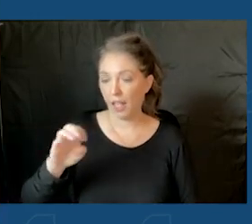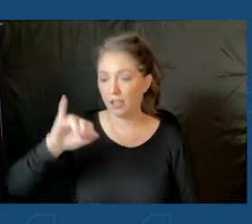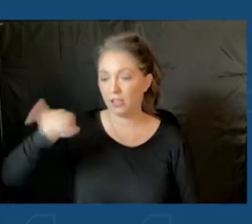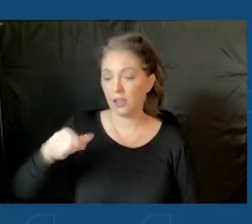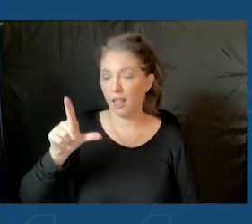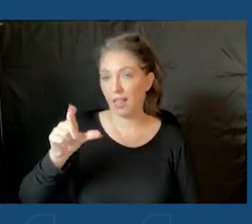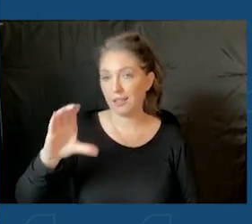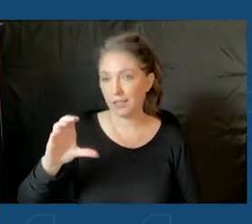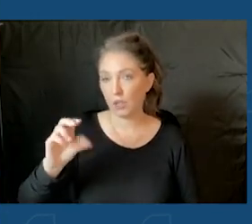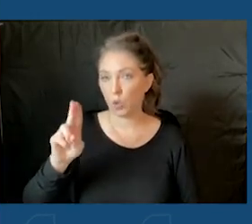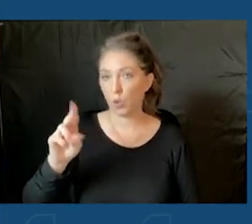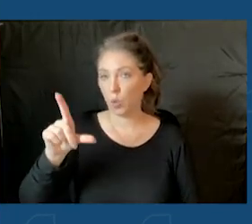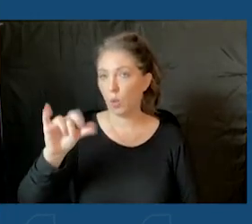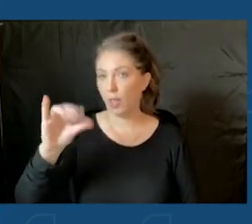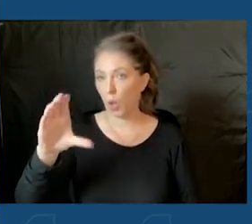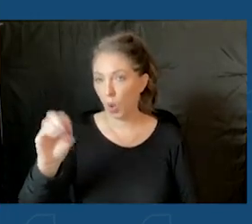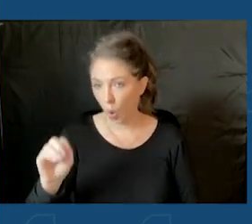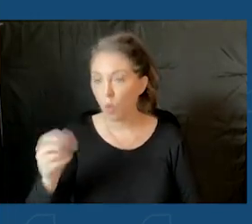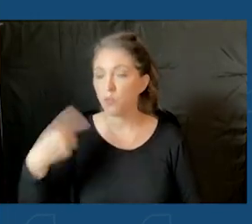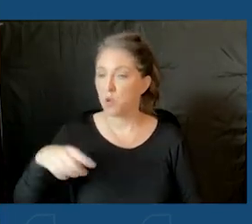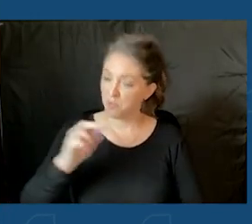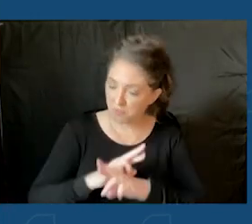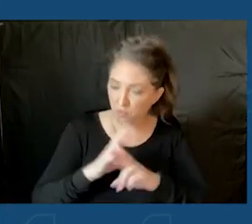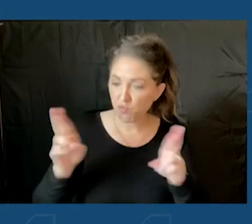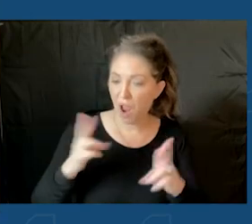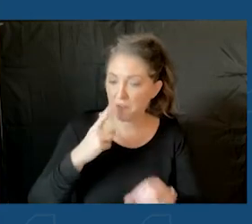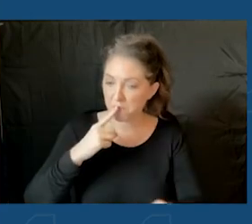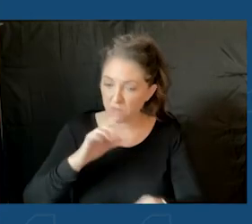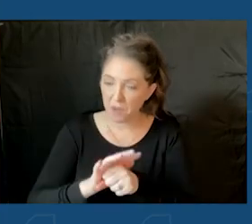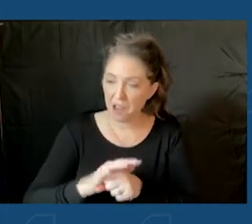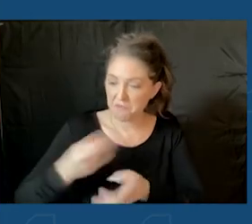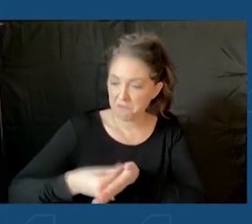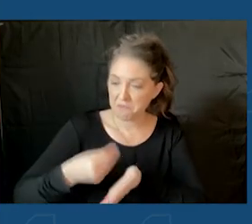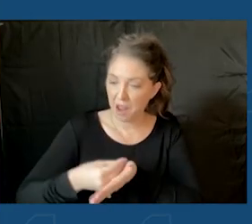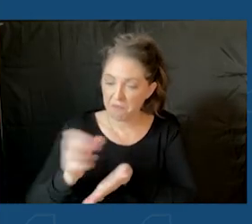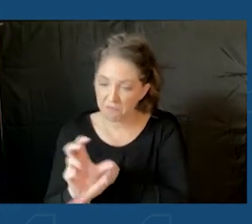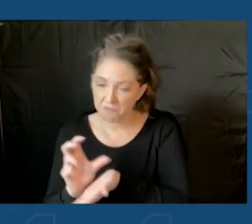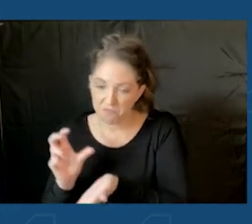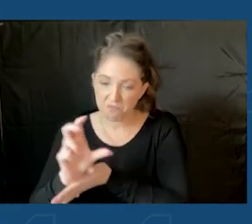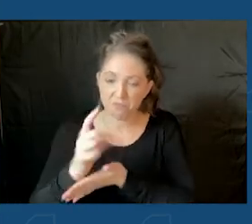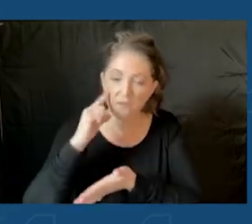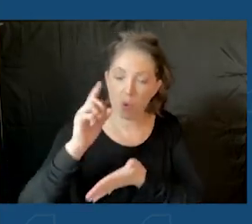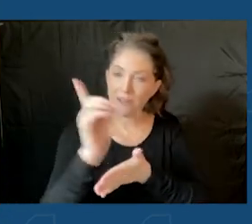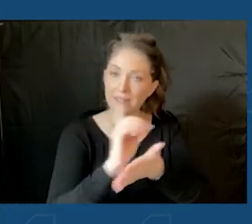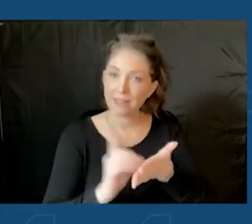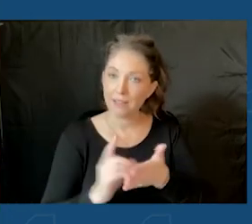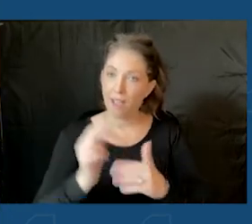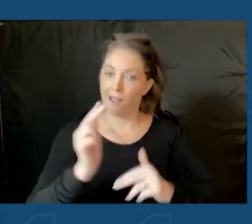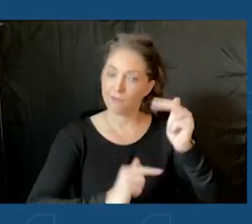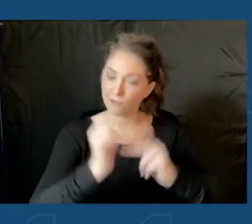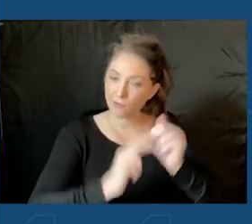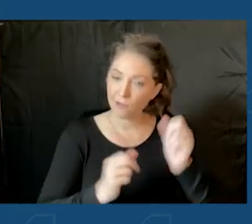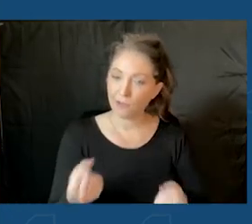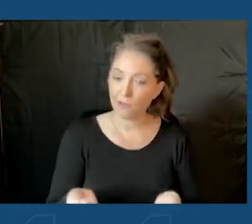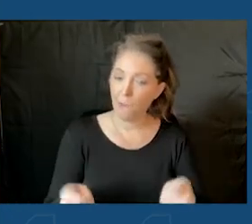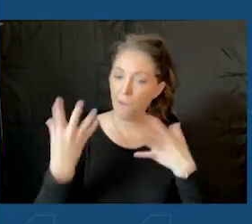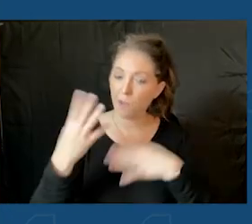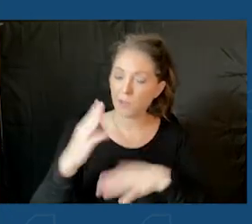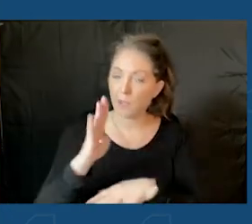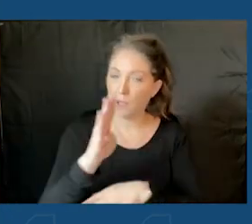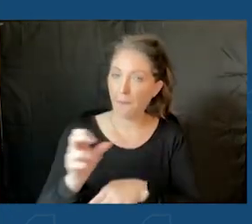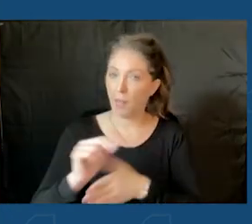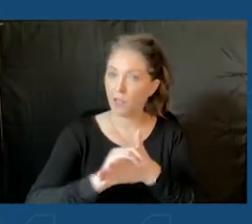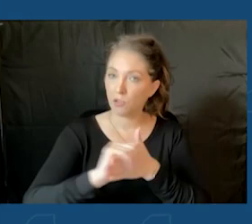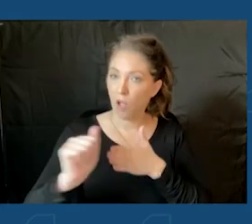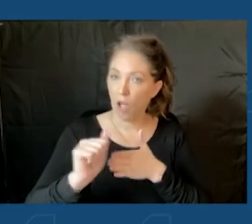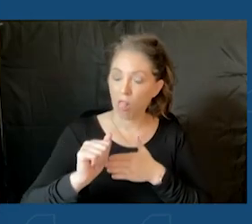to commence and commit capital to the design and construction of a multi-billion dollar world-class terminal